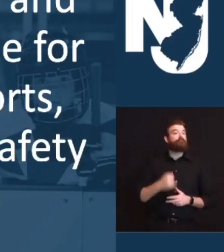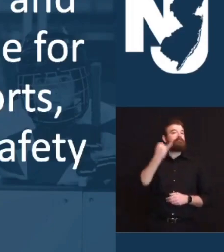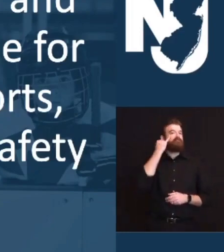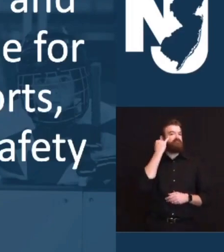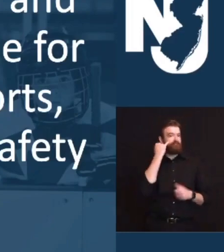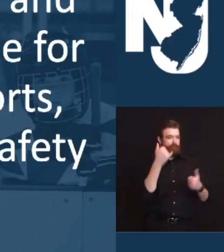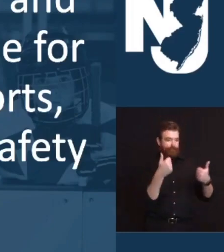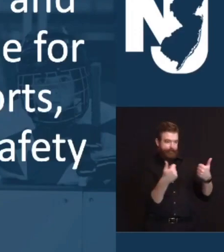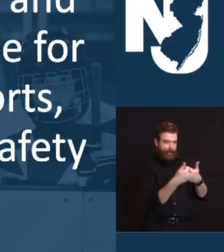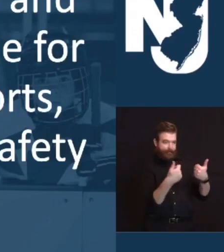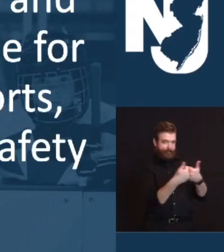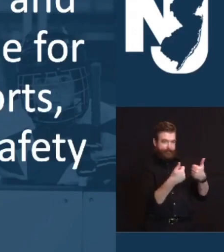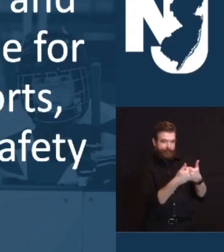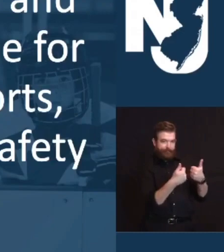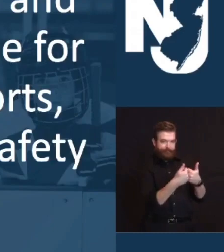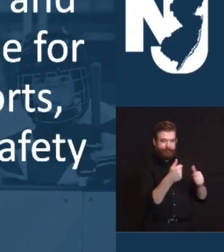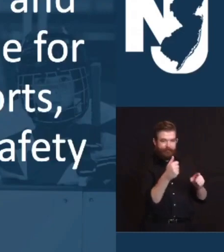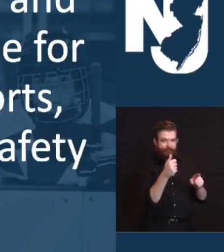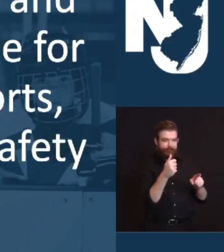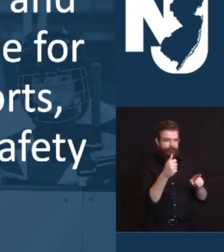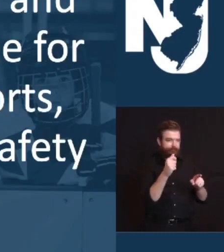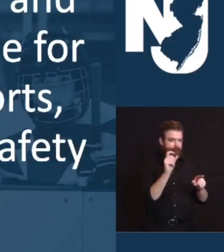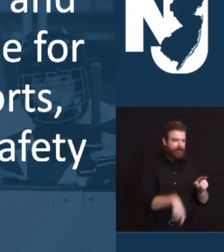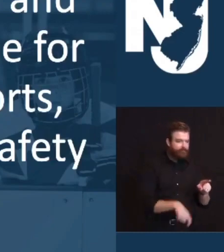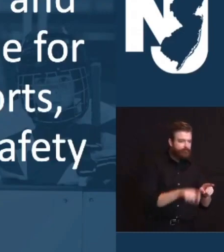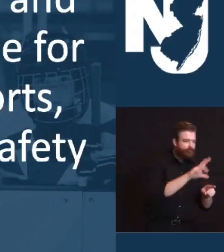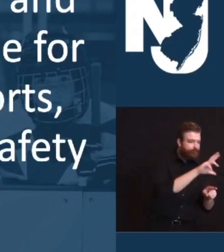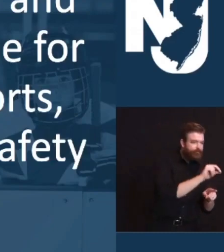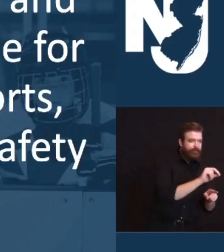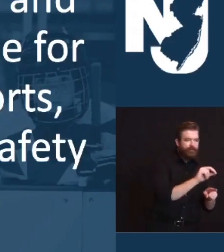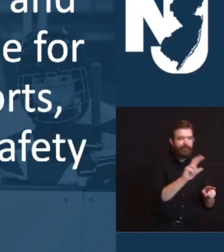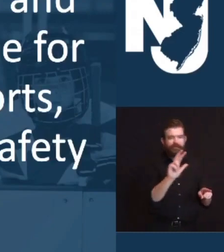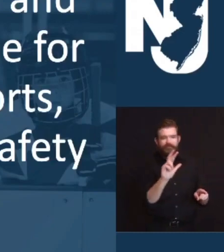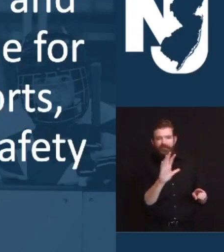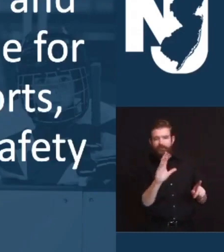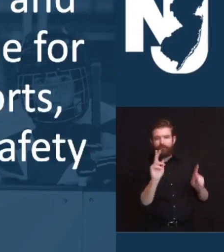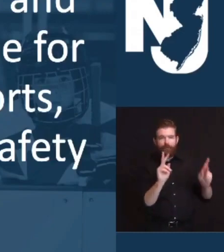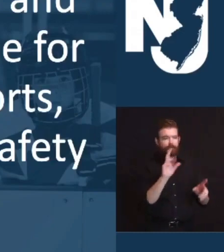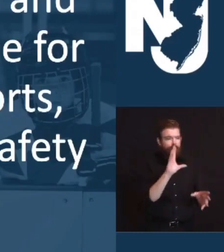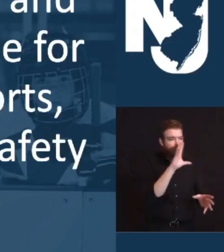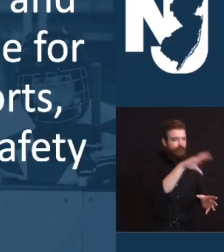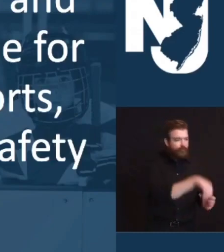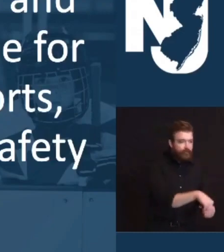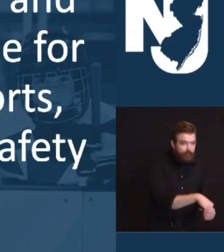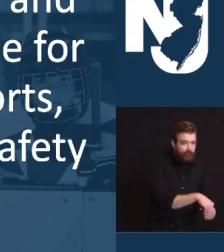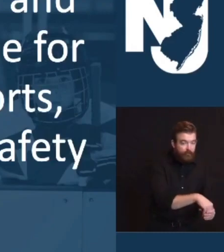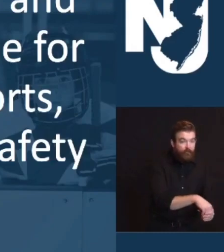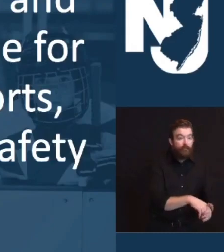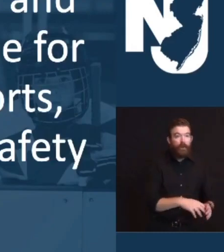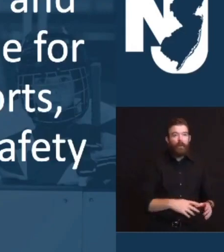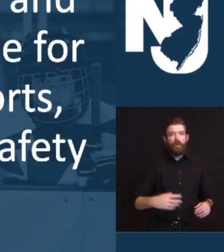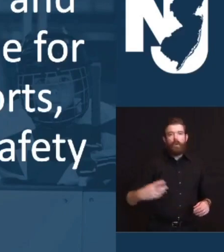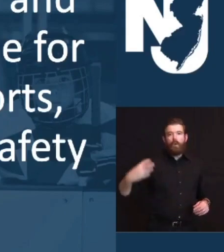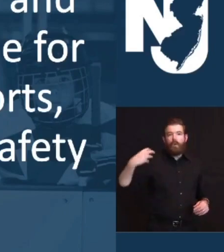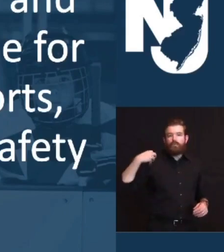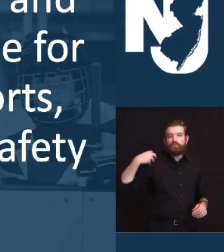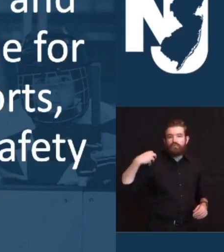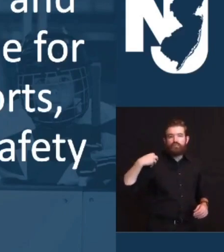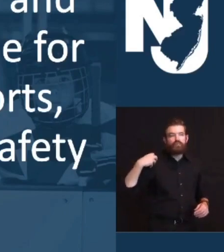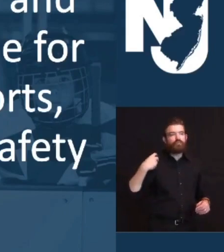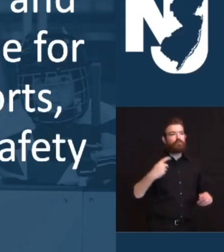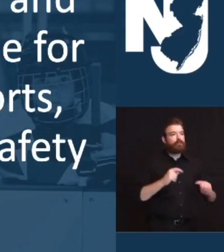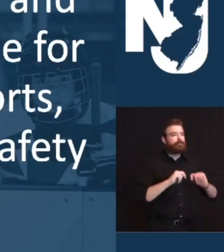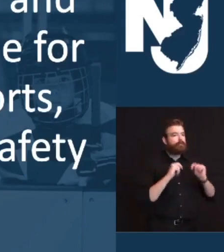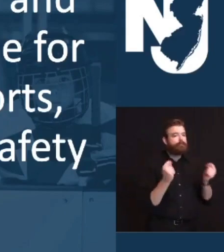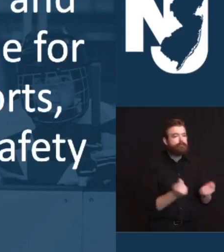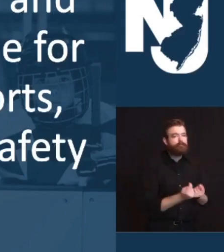people to be played, and that includes players, coaches, and officials, cannot have any spectators in attendance. But